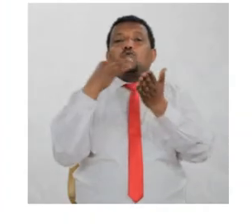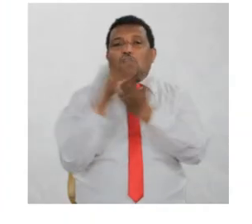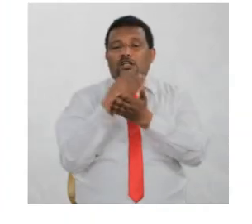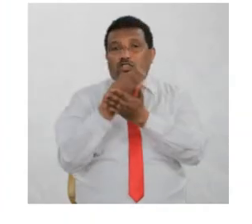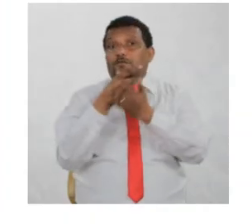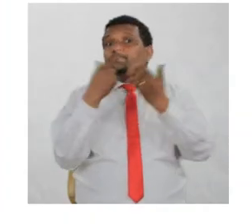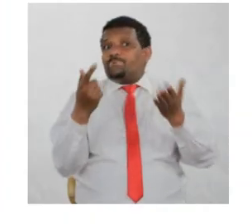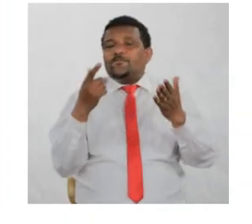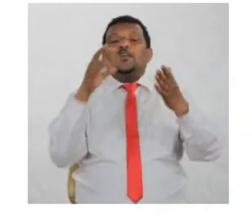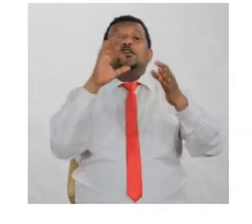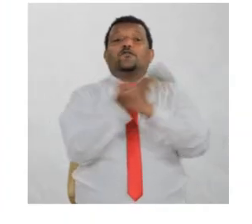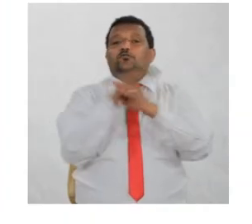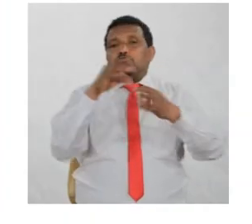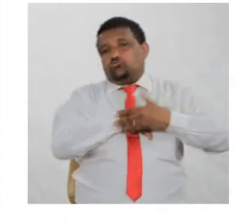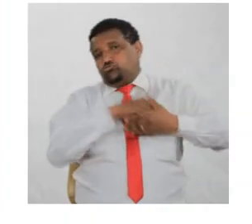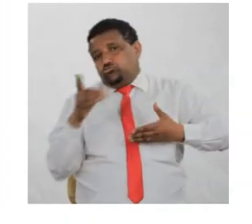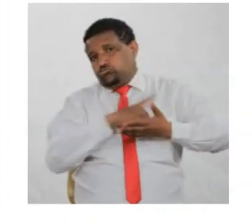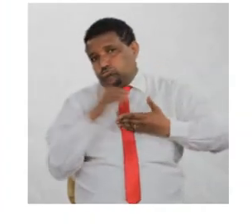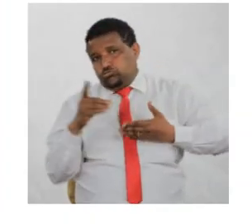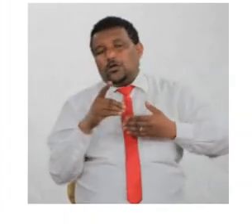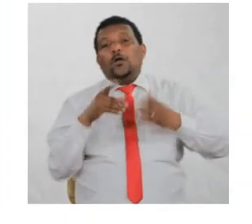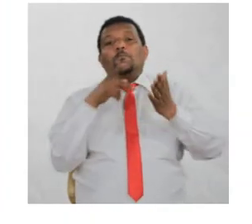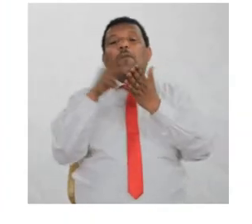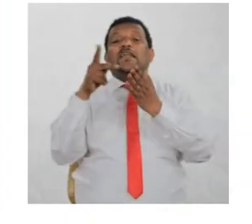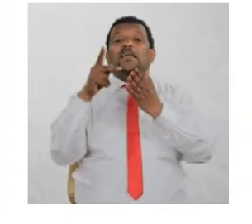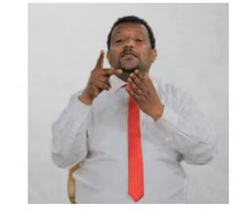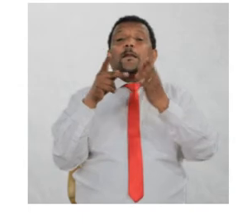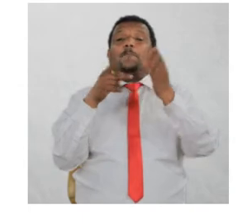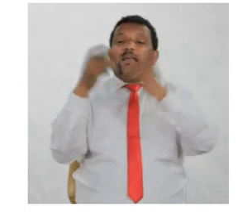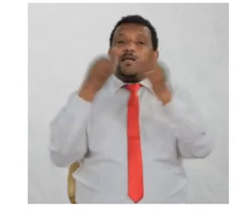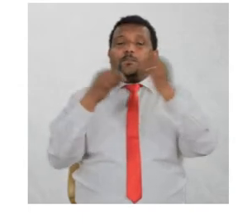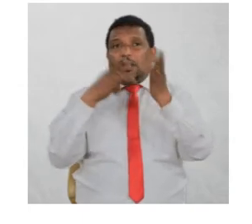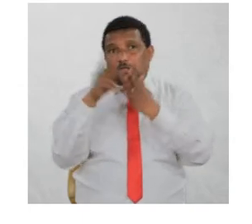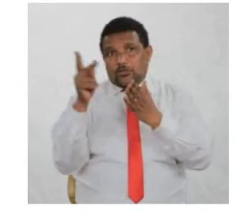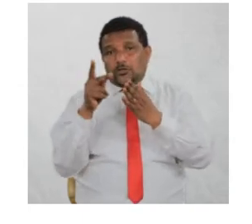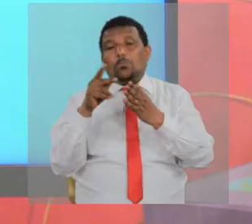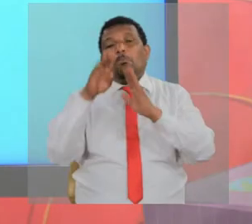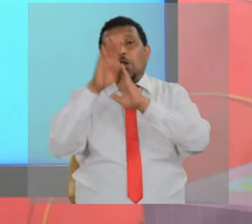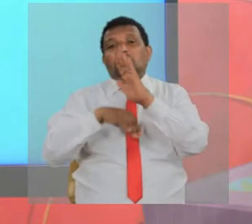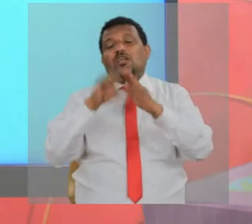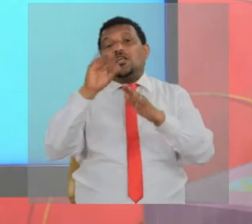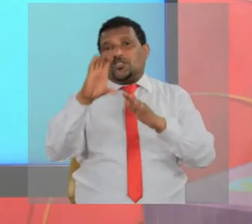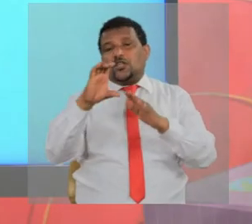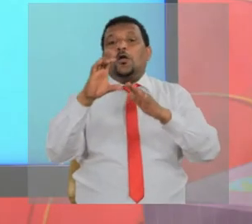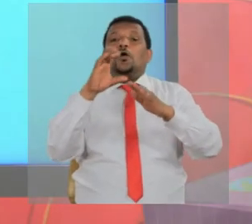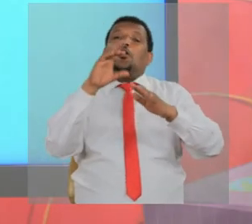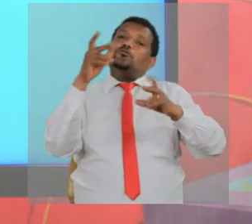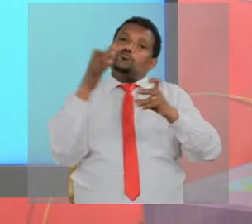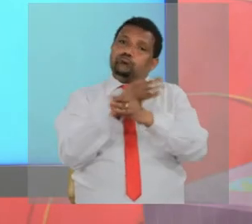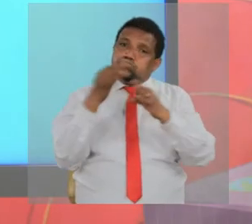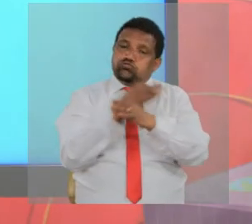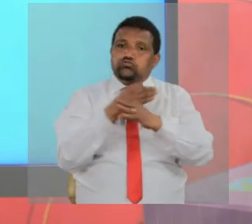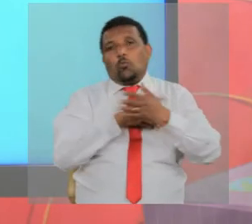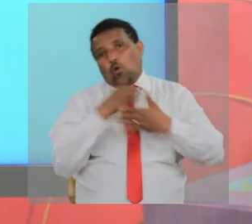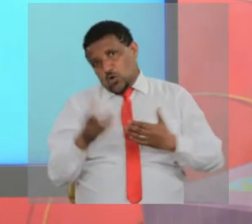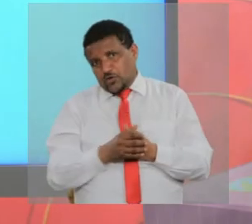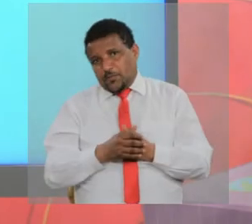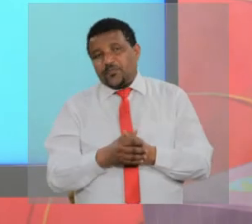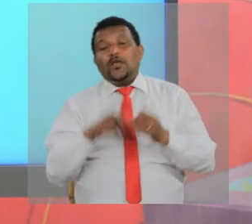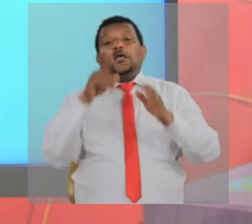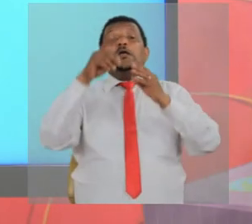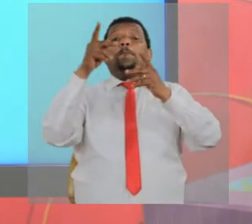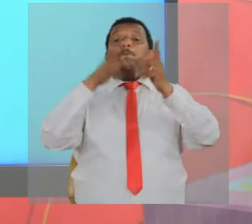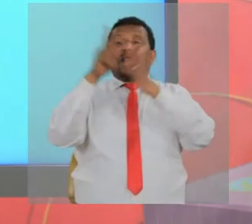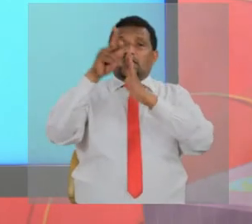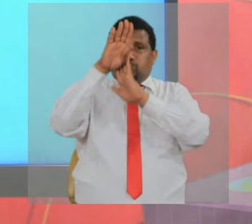So if the market price is less than AC, then the firm is suffered from a loss. Finally, if the price further declines